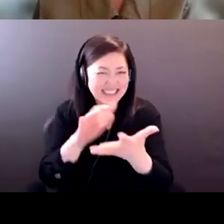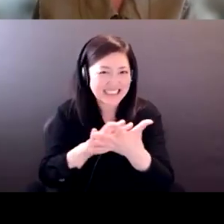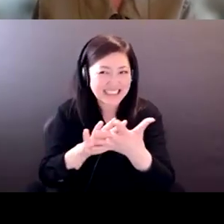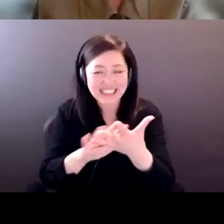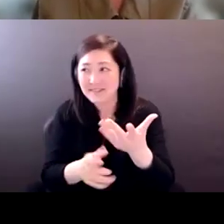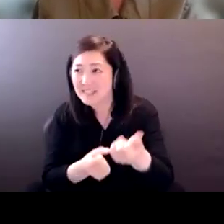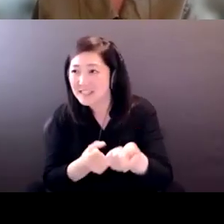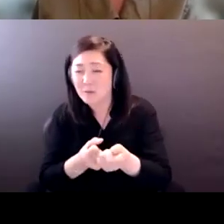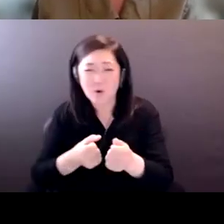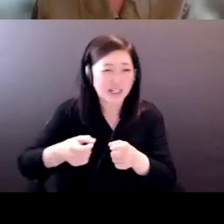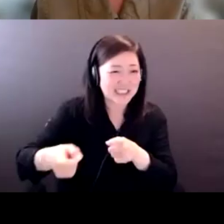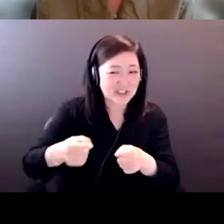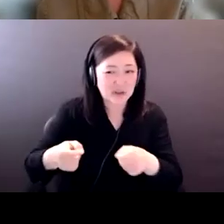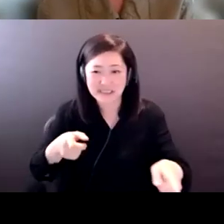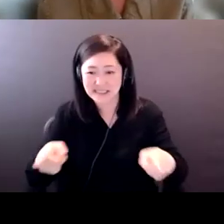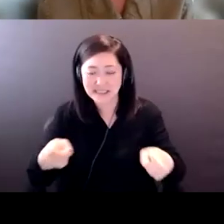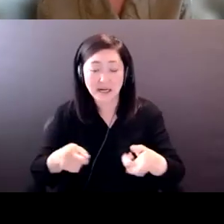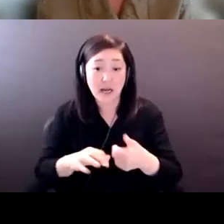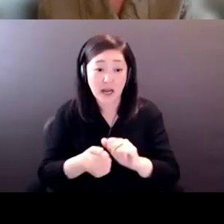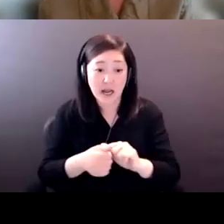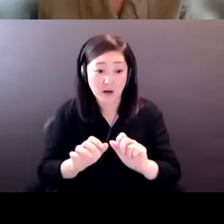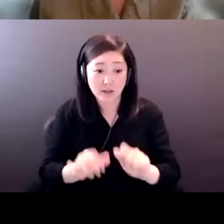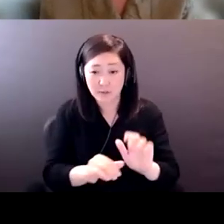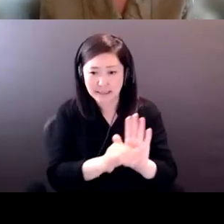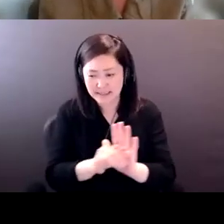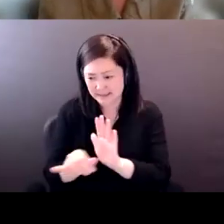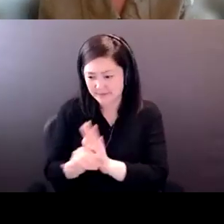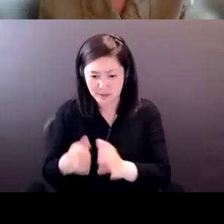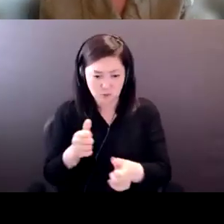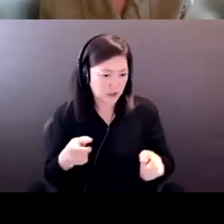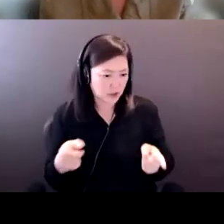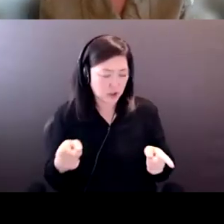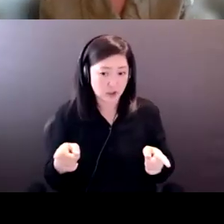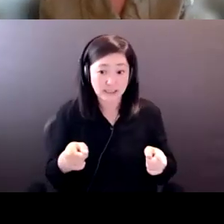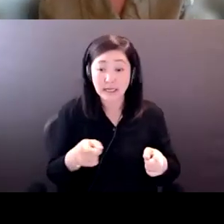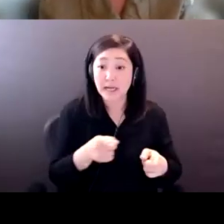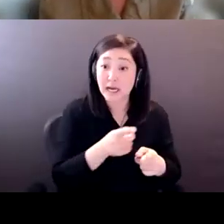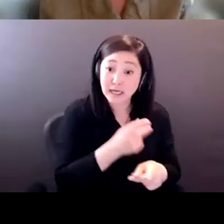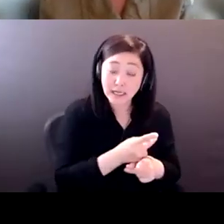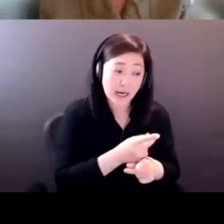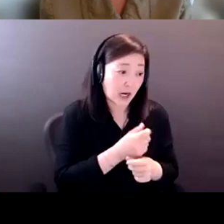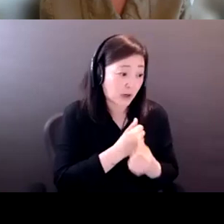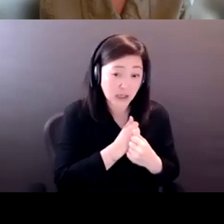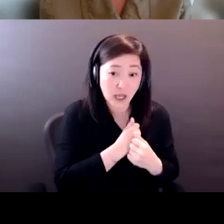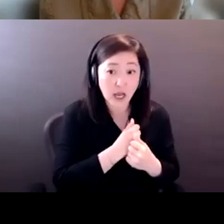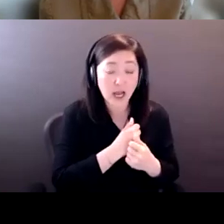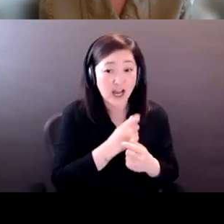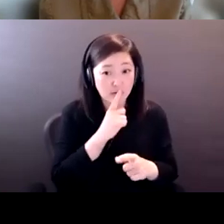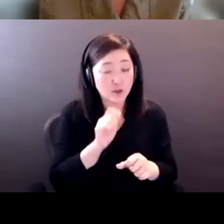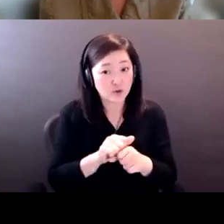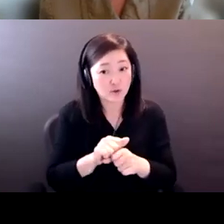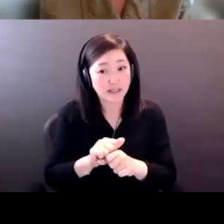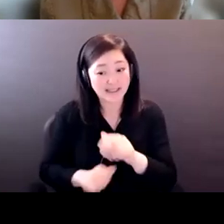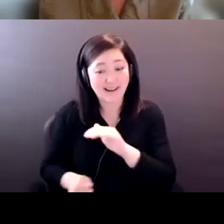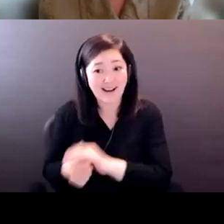control, and how can we better recognize the difference where, care and love might actually be masking, and I should put those